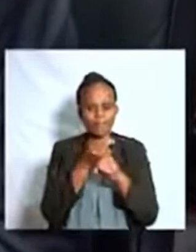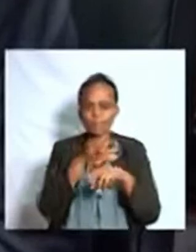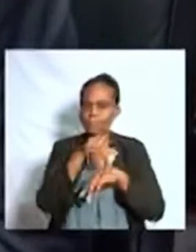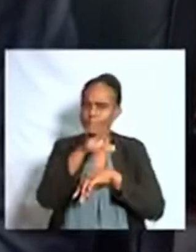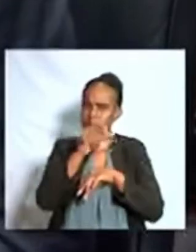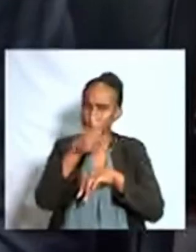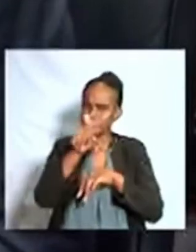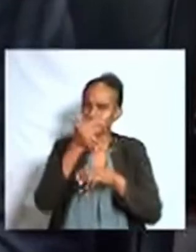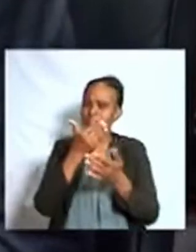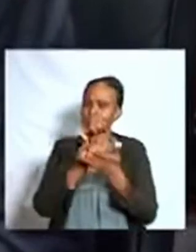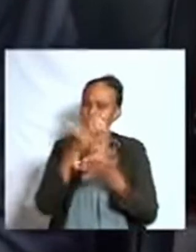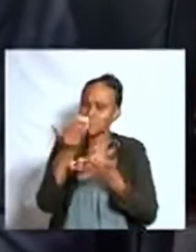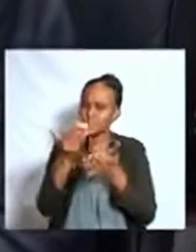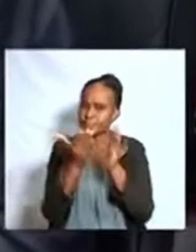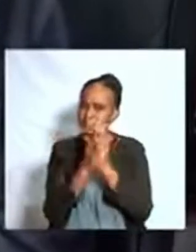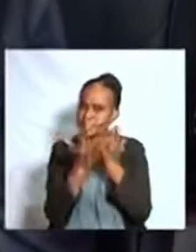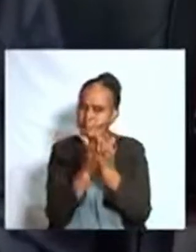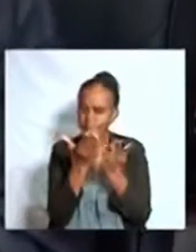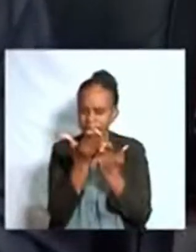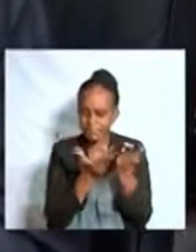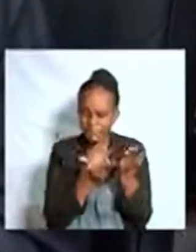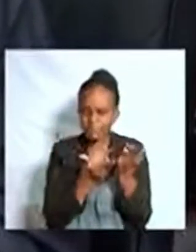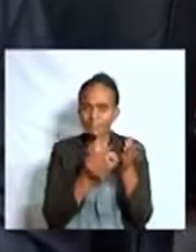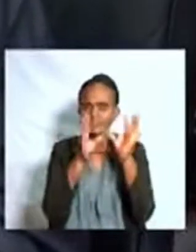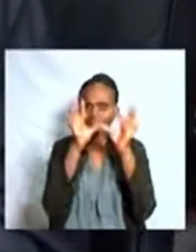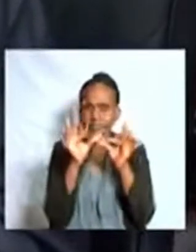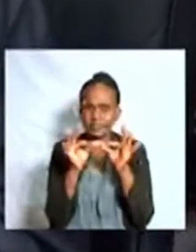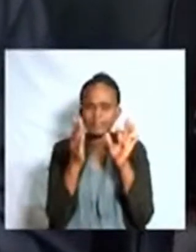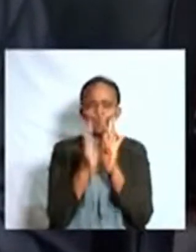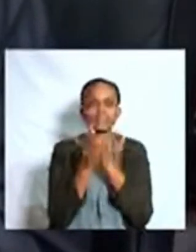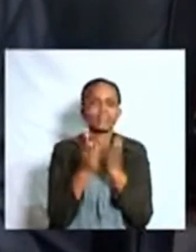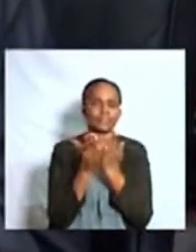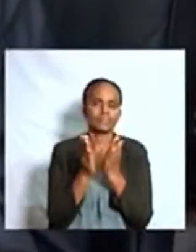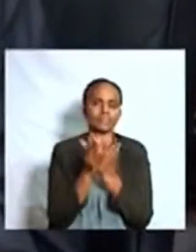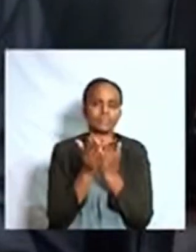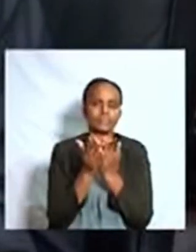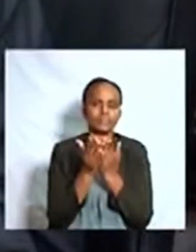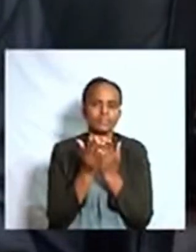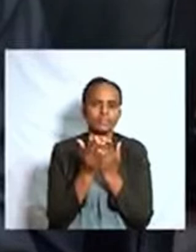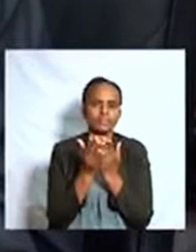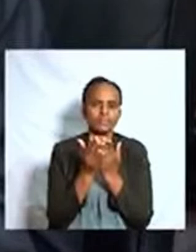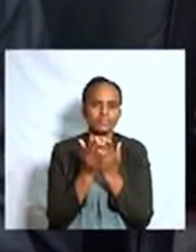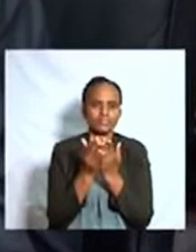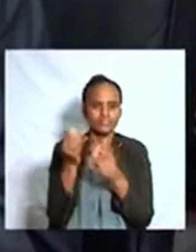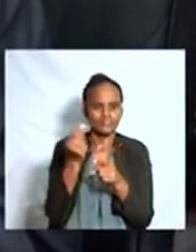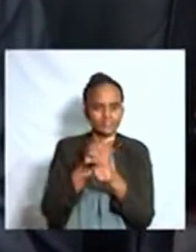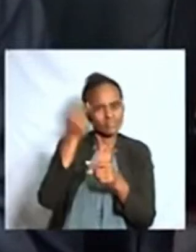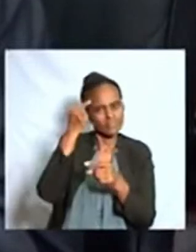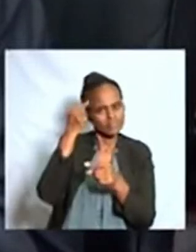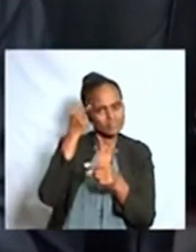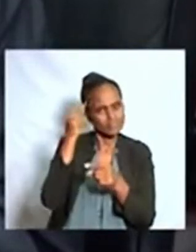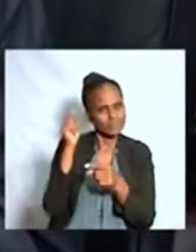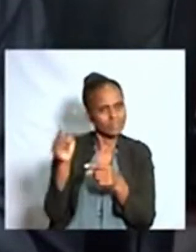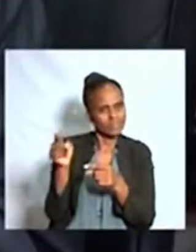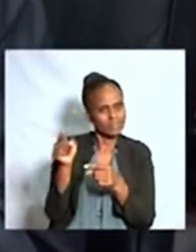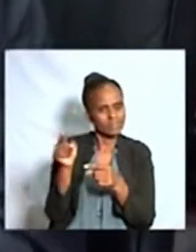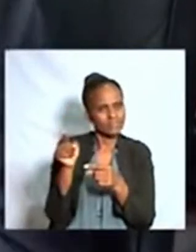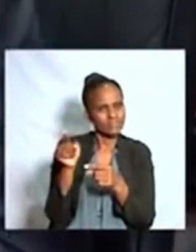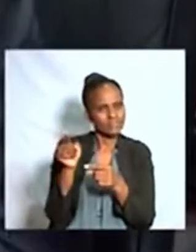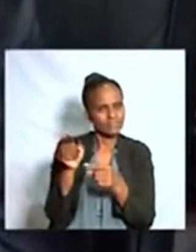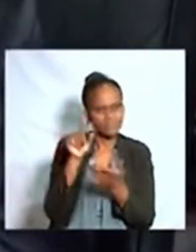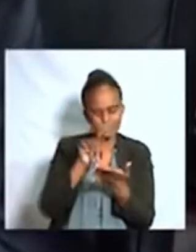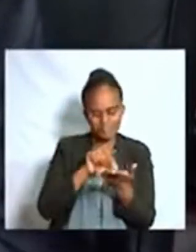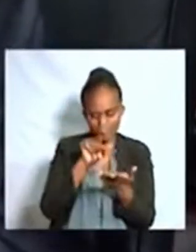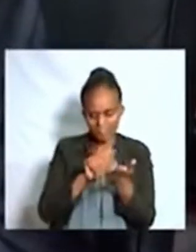should procure these accountable documents from government